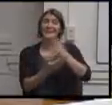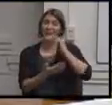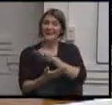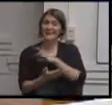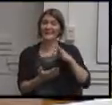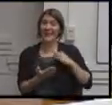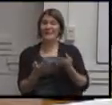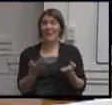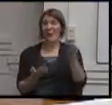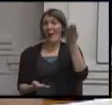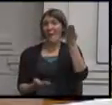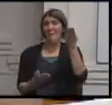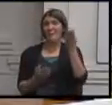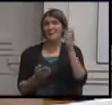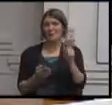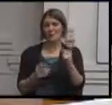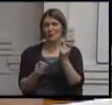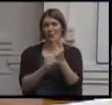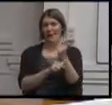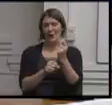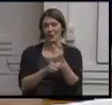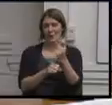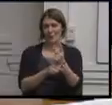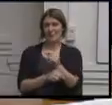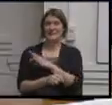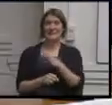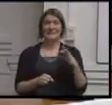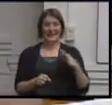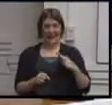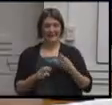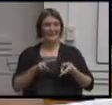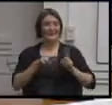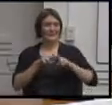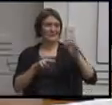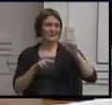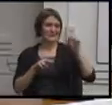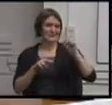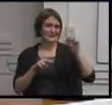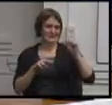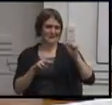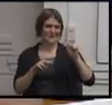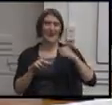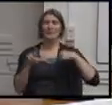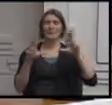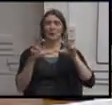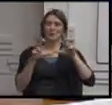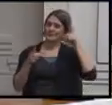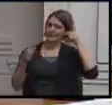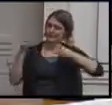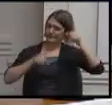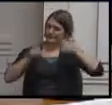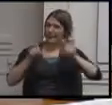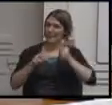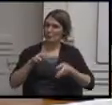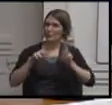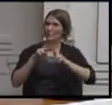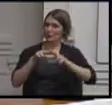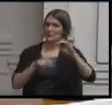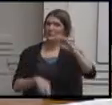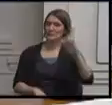agreements, and other employees besides those who are covered by collective bargaining agreements are also